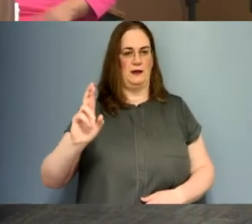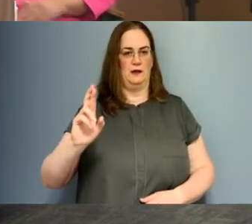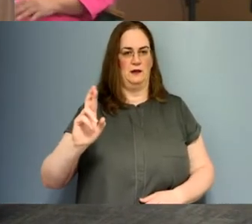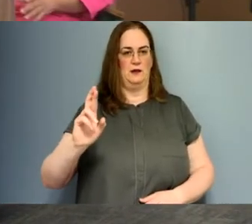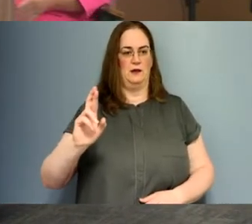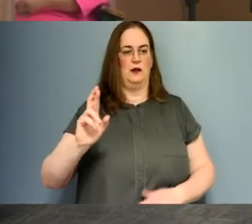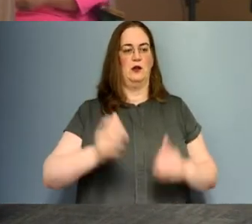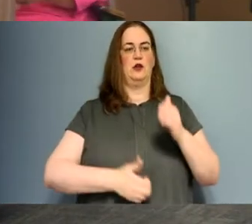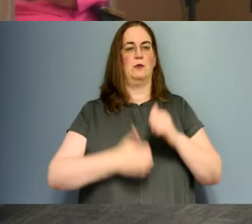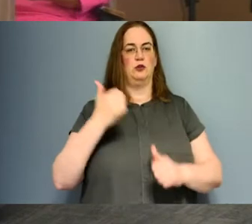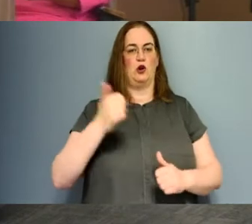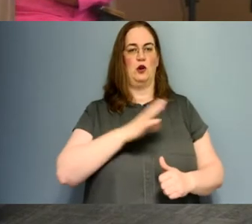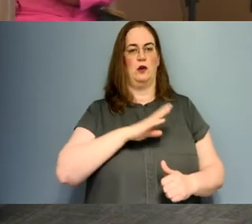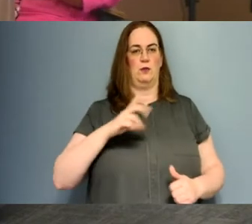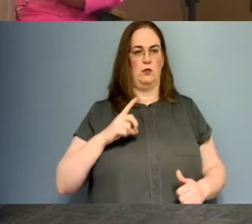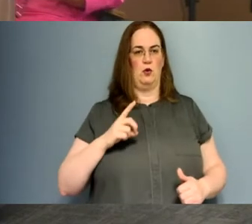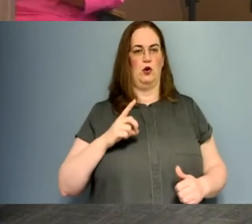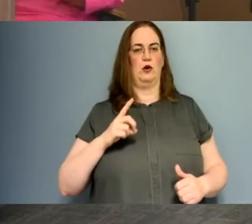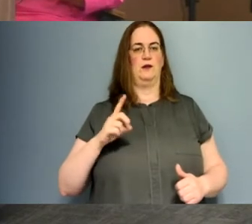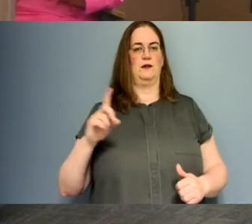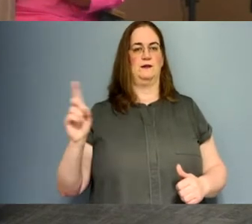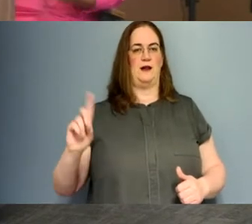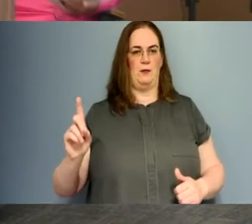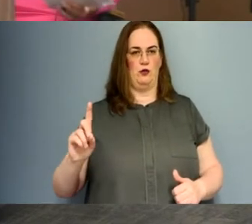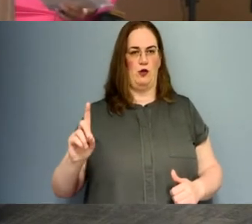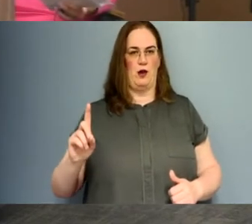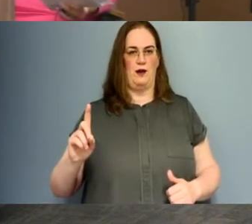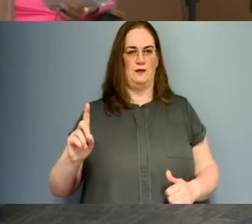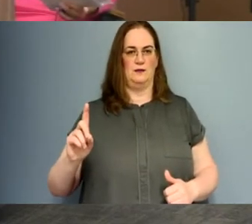the majority board